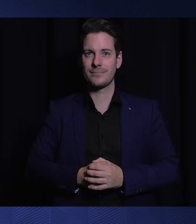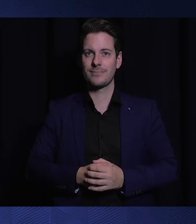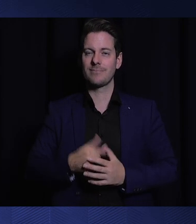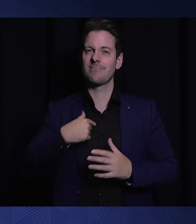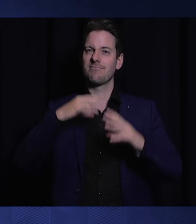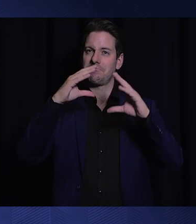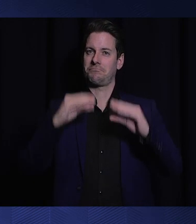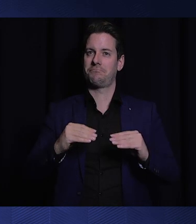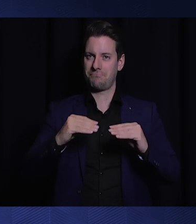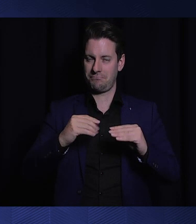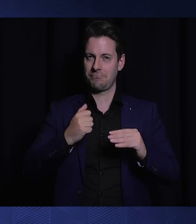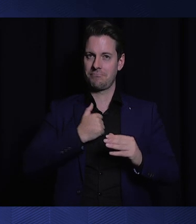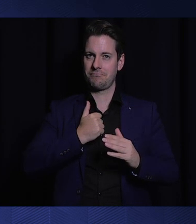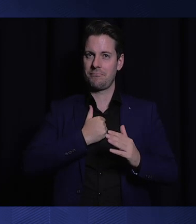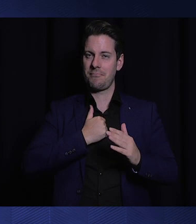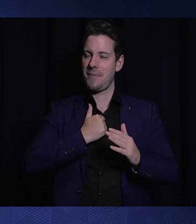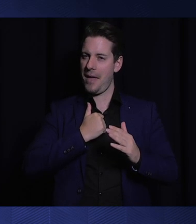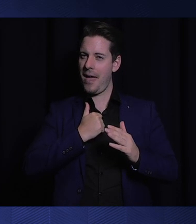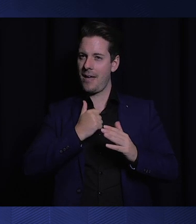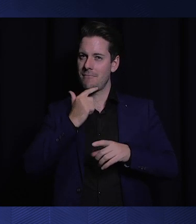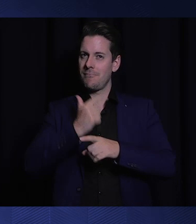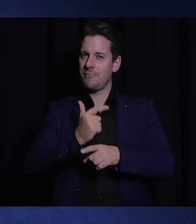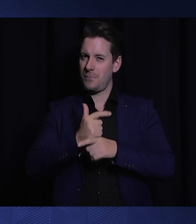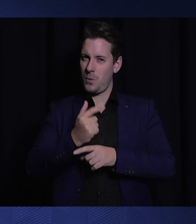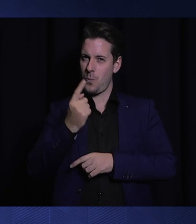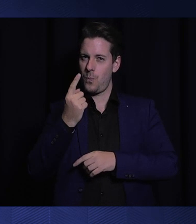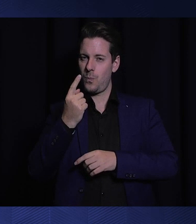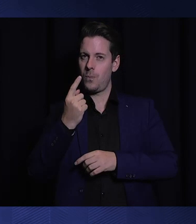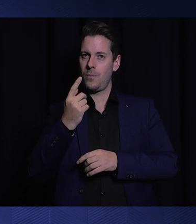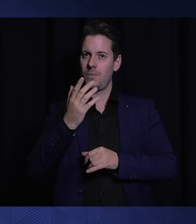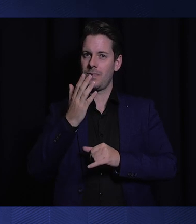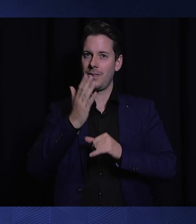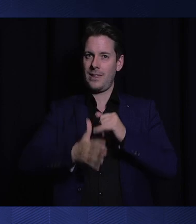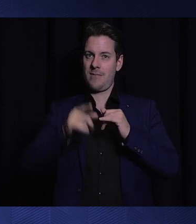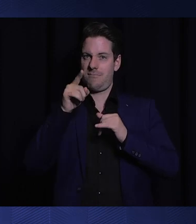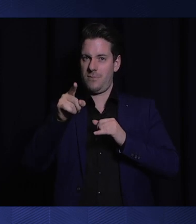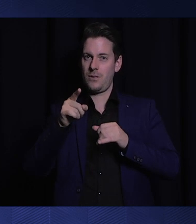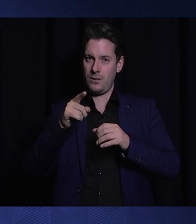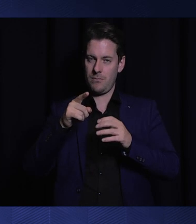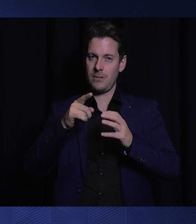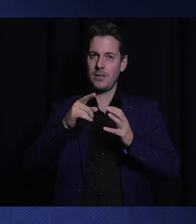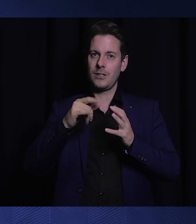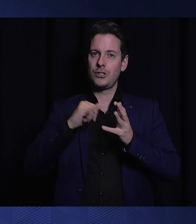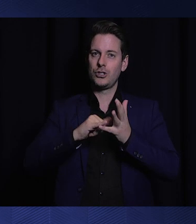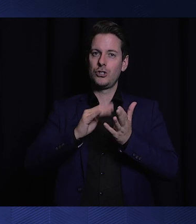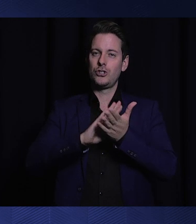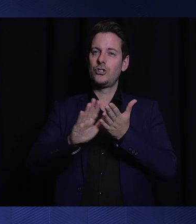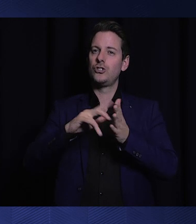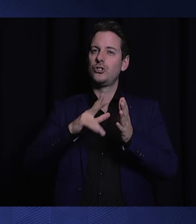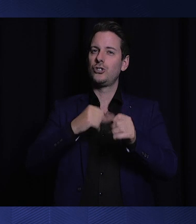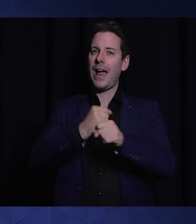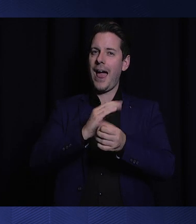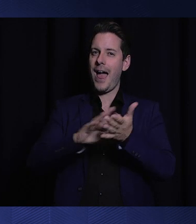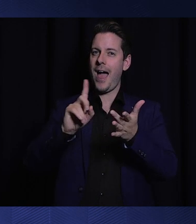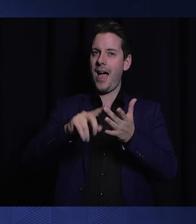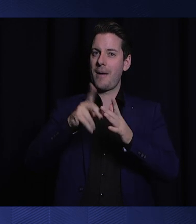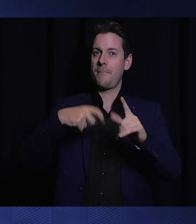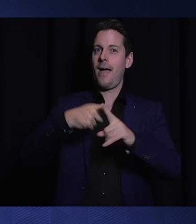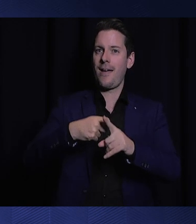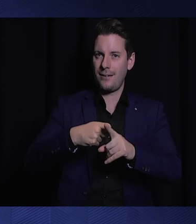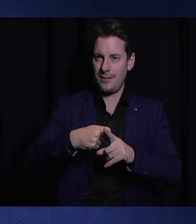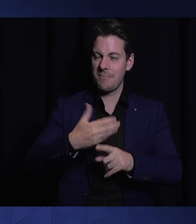my pitch with this last review of Guchun Park, Shanghai. Thank you for your